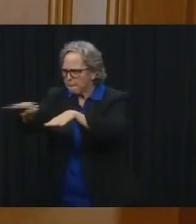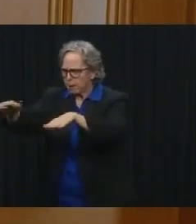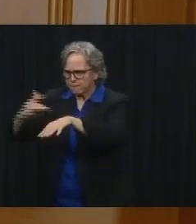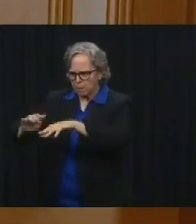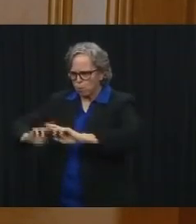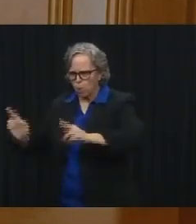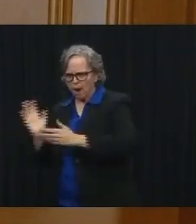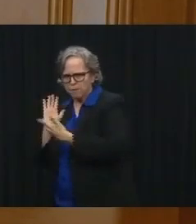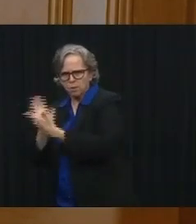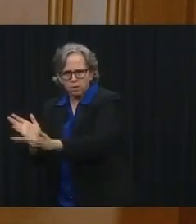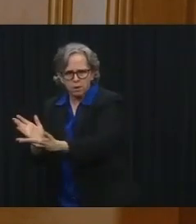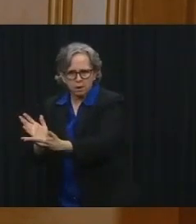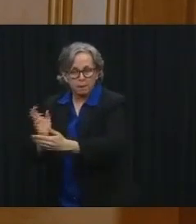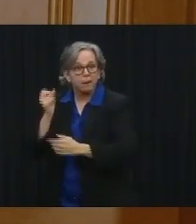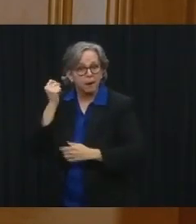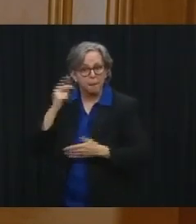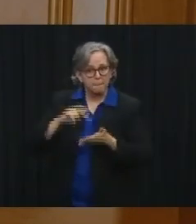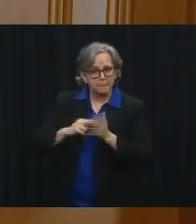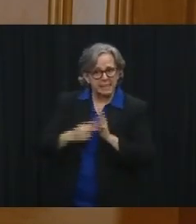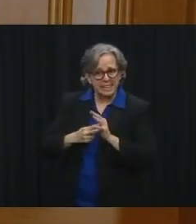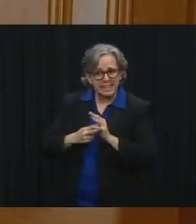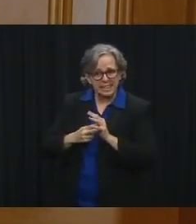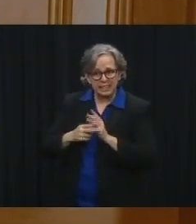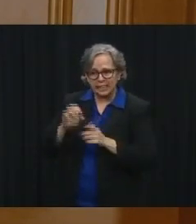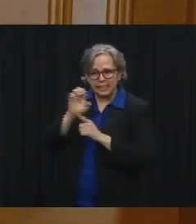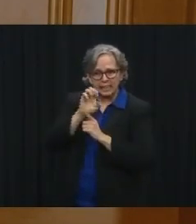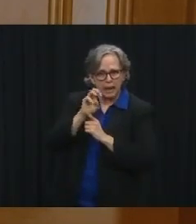equipment that they need.